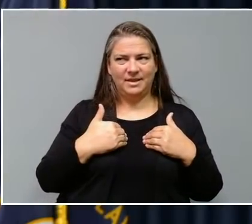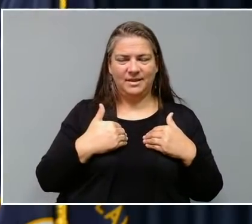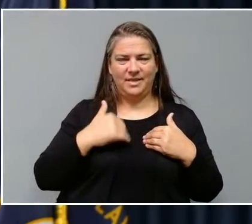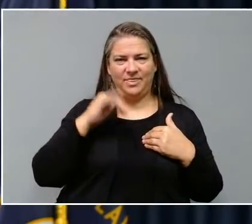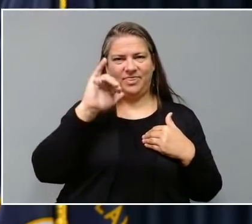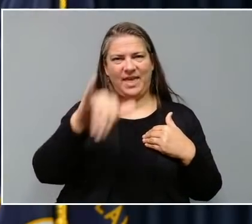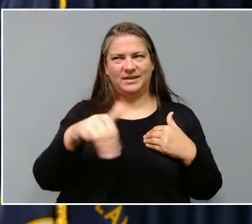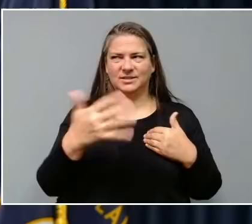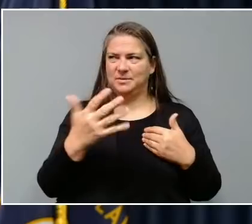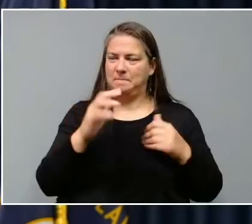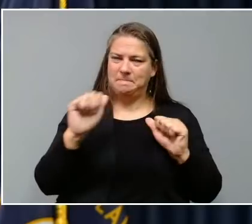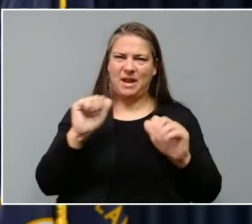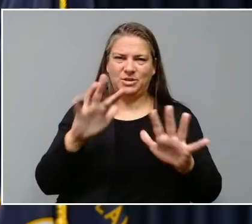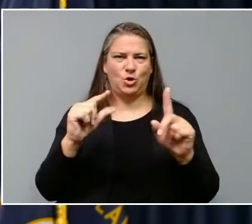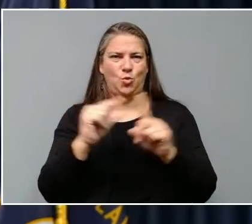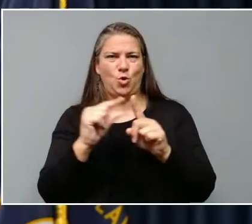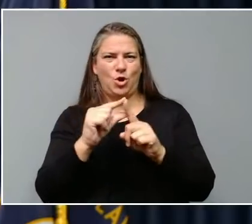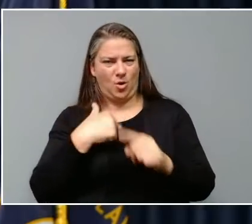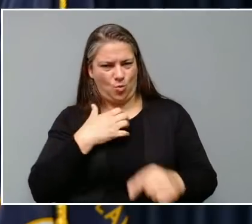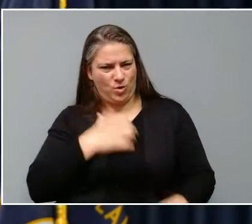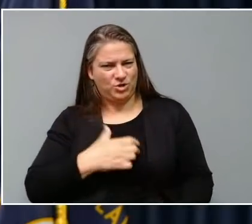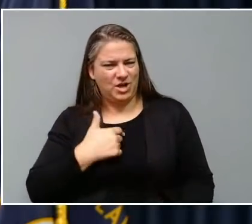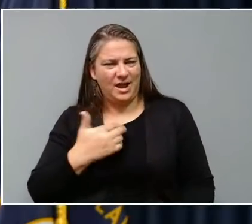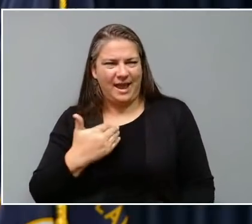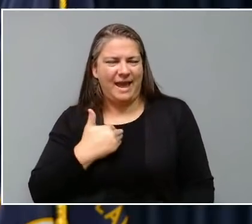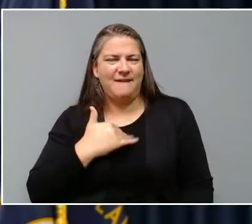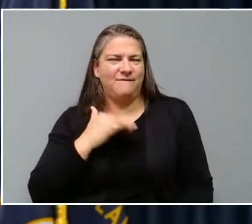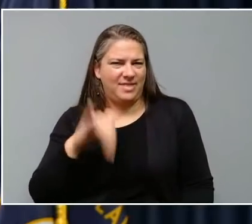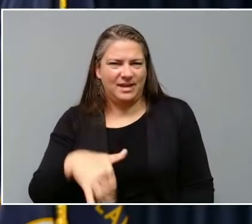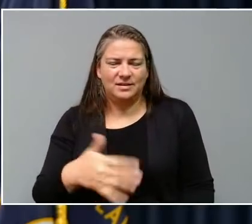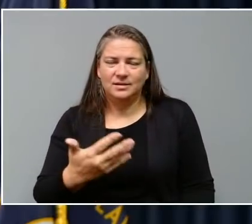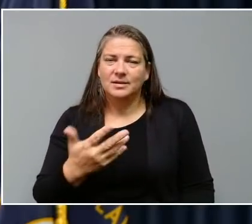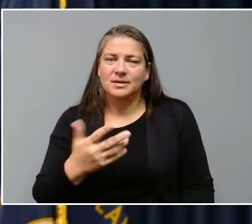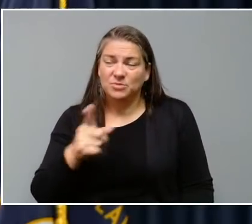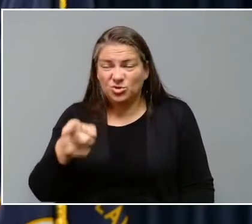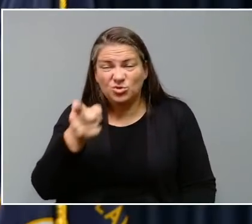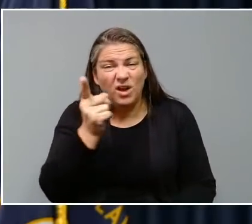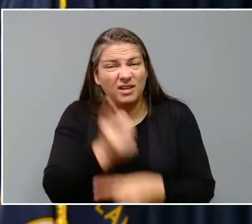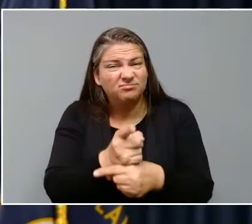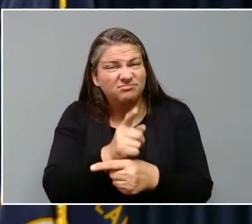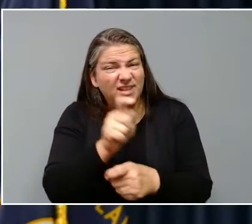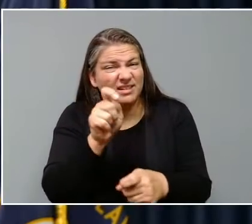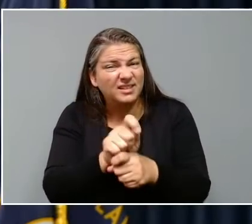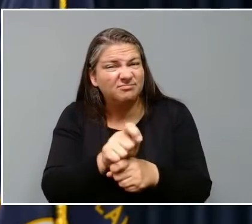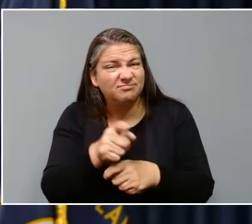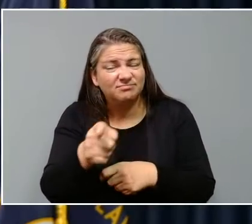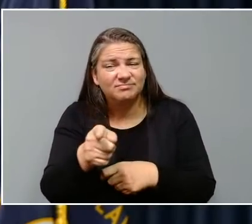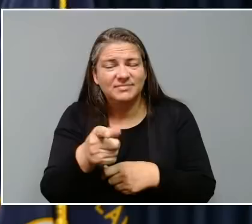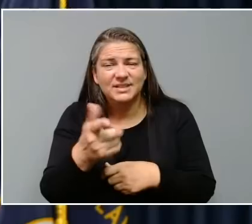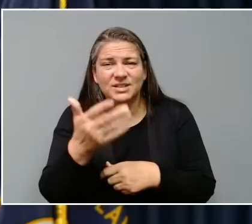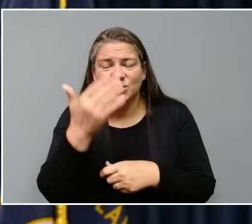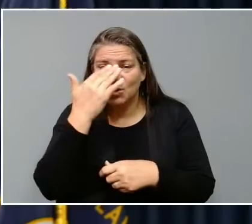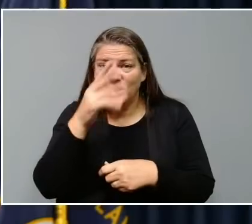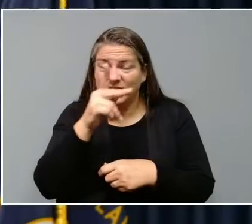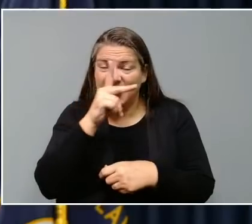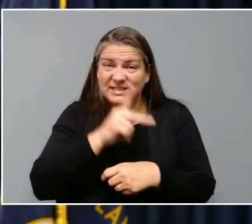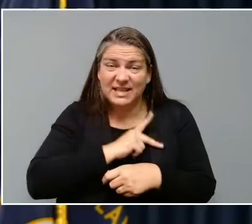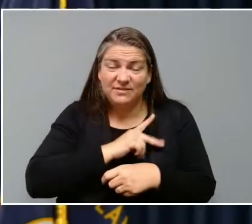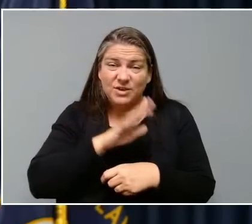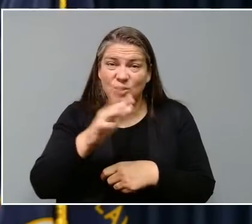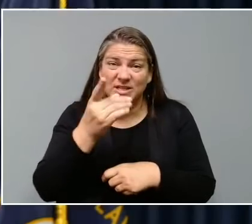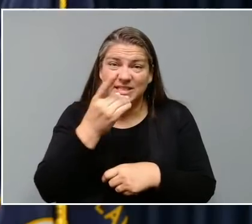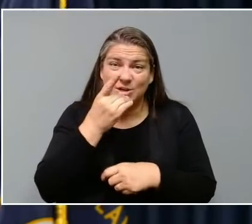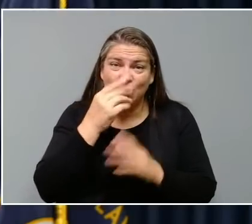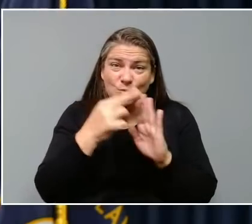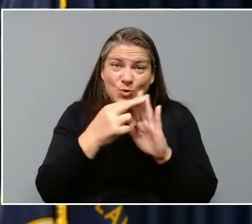words. But I think that it's exactly right. It's breaking that Thanksgiving dinner rule and having